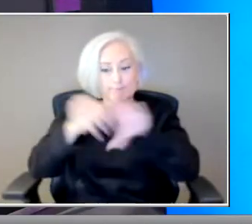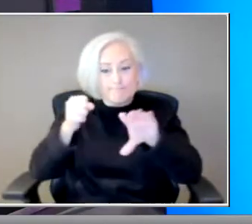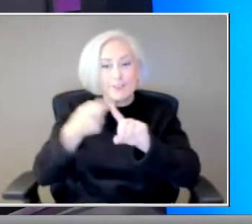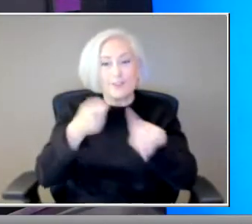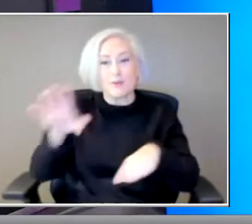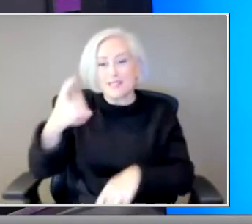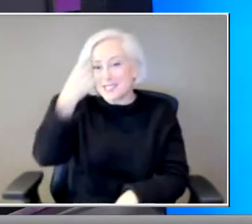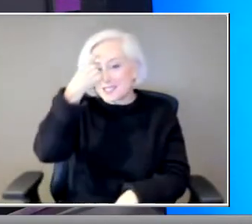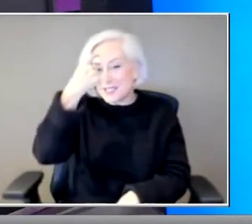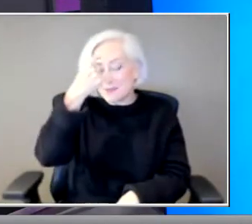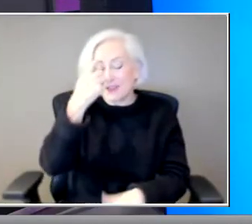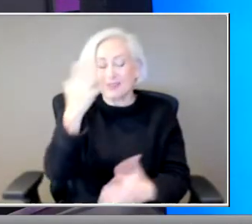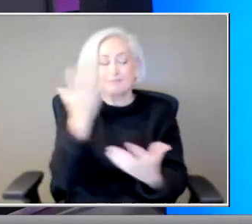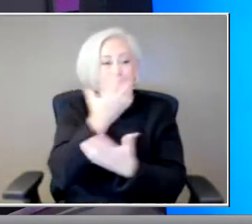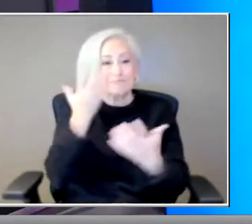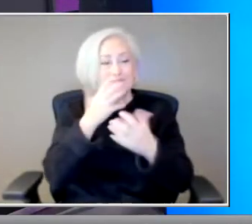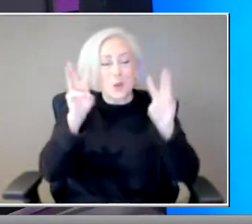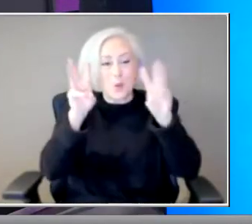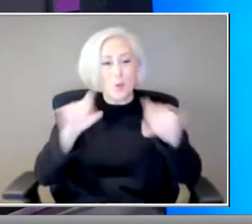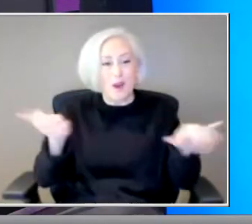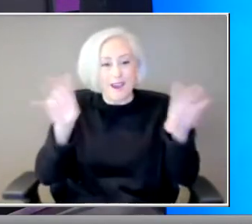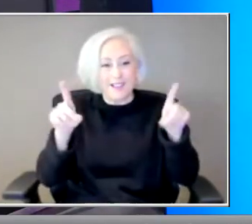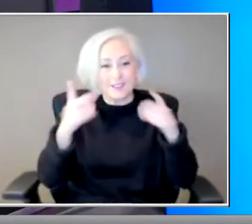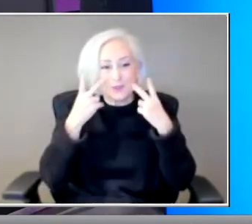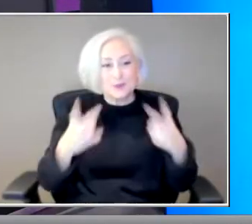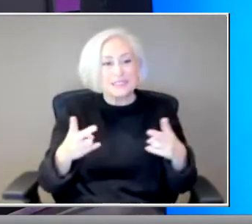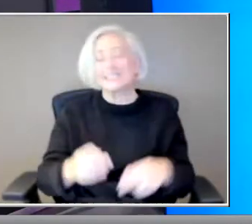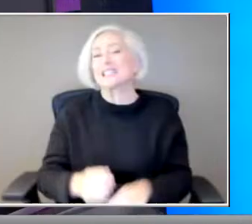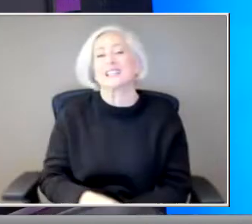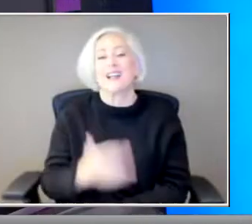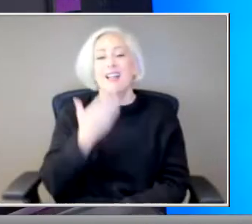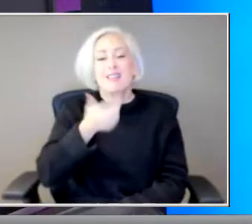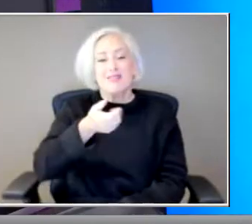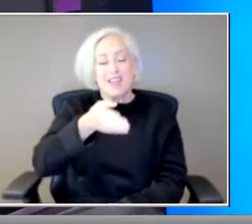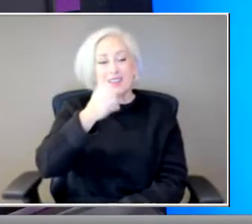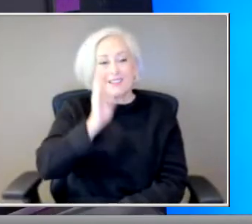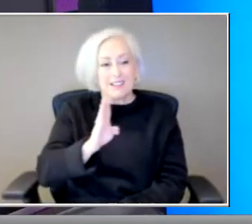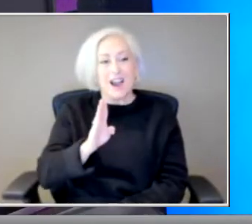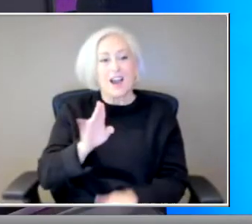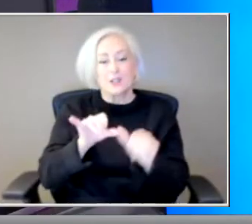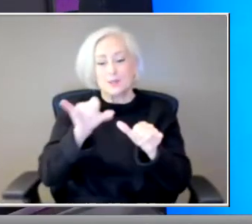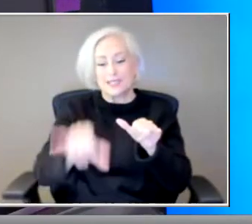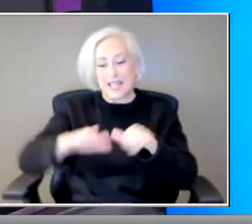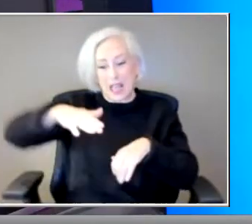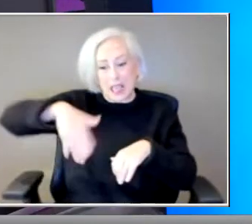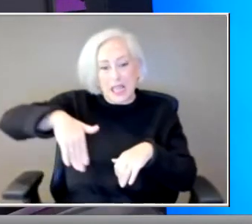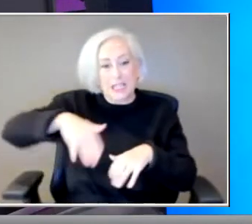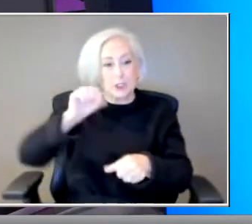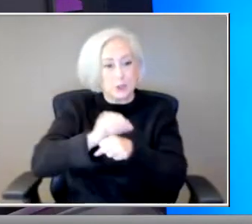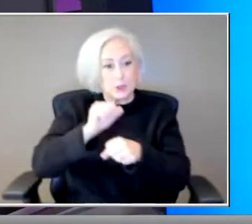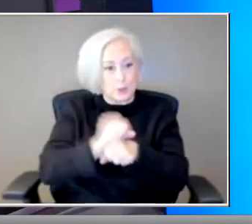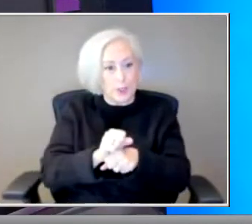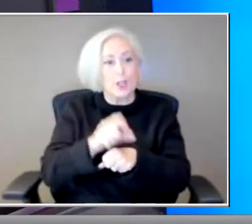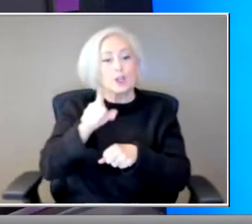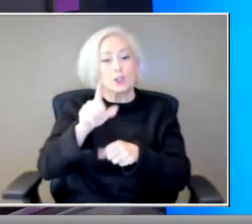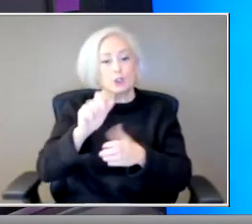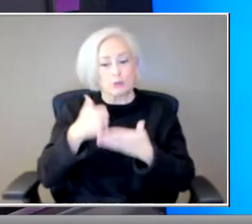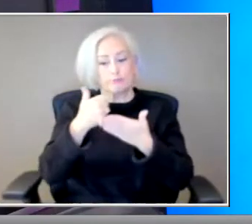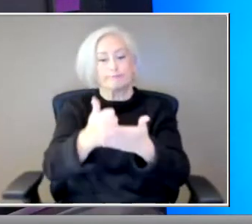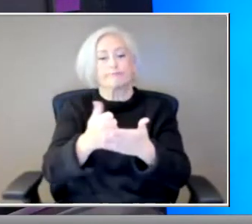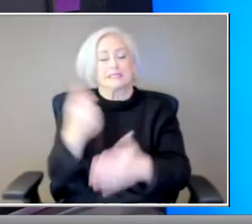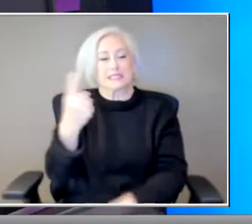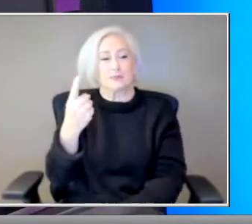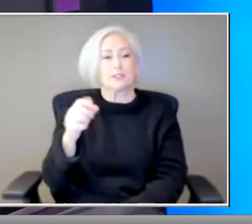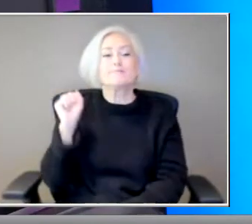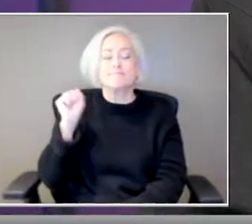so wild to see. Thank God you stayed late to work too that day, because you had stayed to do a favor for someone. Yeah, they was loading out